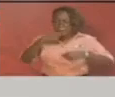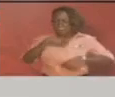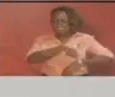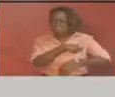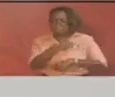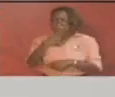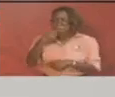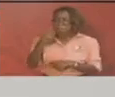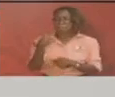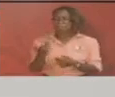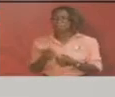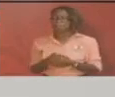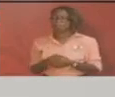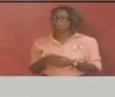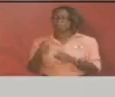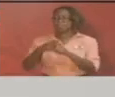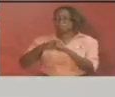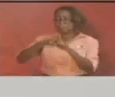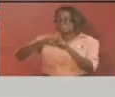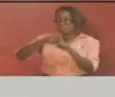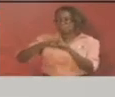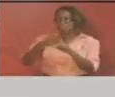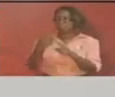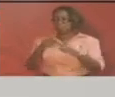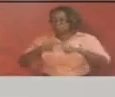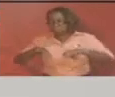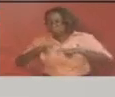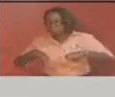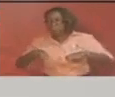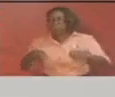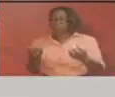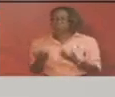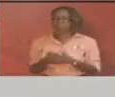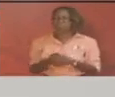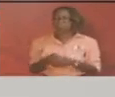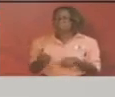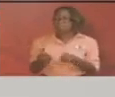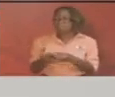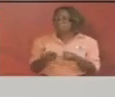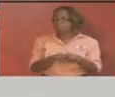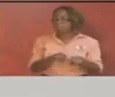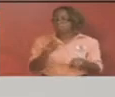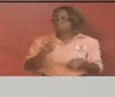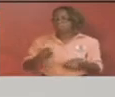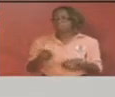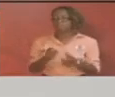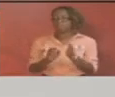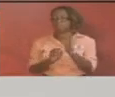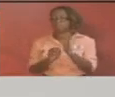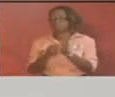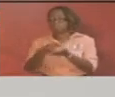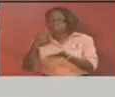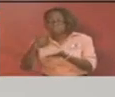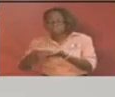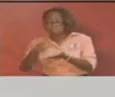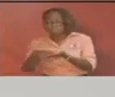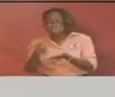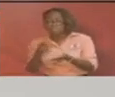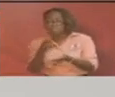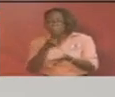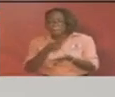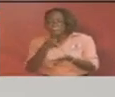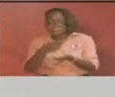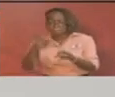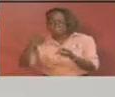vaccine. Of course, if you have extremely high sugar levels, for example, or extremely high blood pressure, or any other condition that warrants